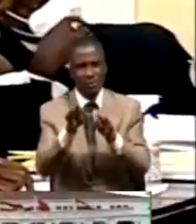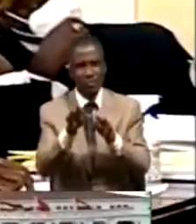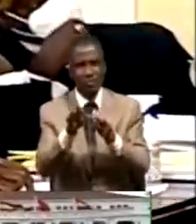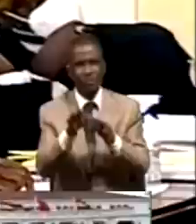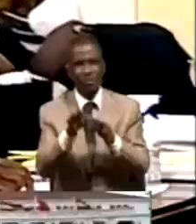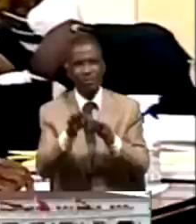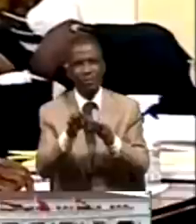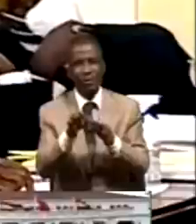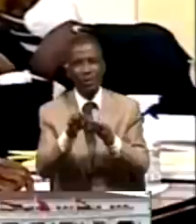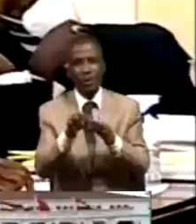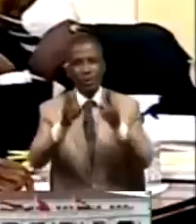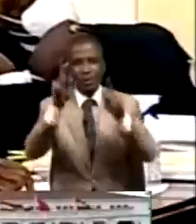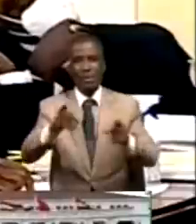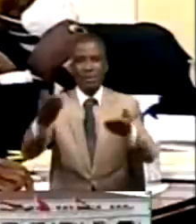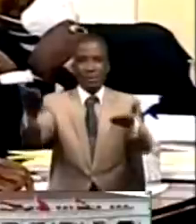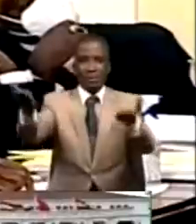a shirt.